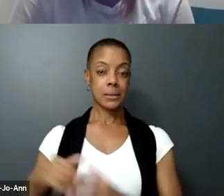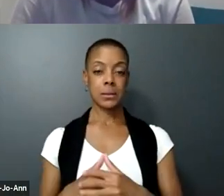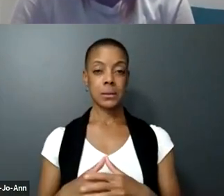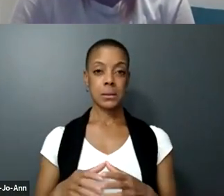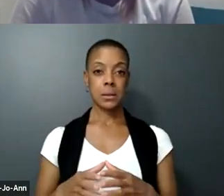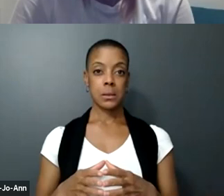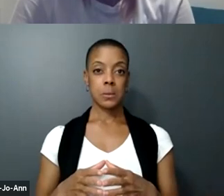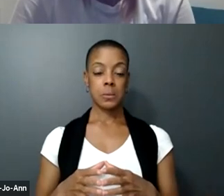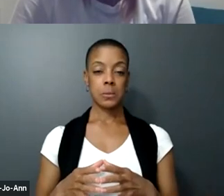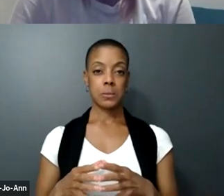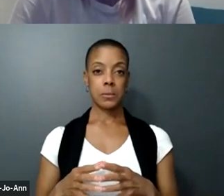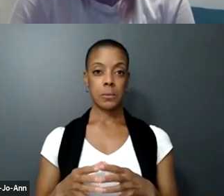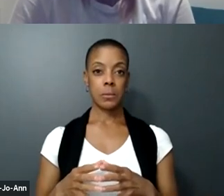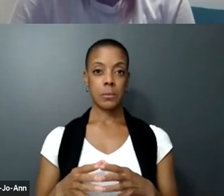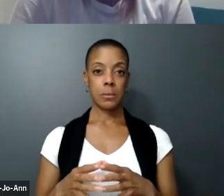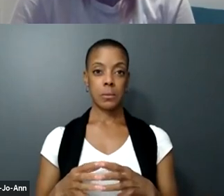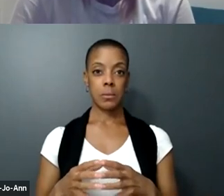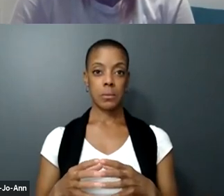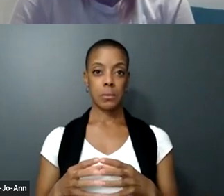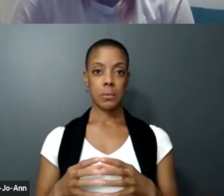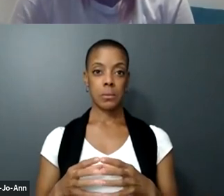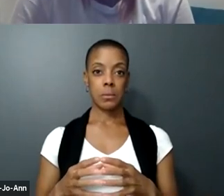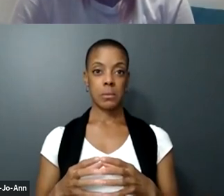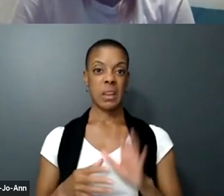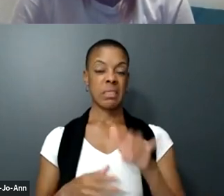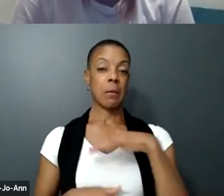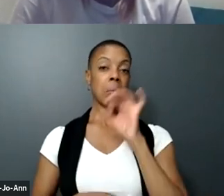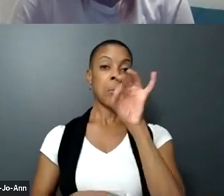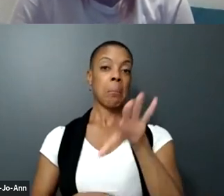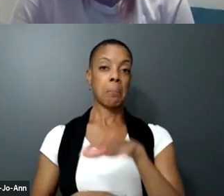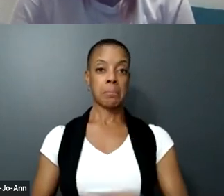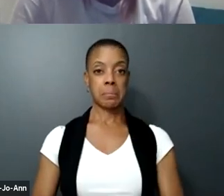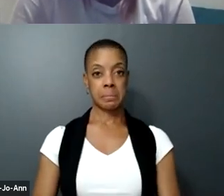well. And I think that's just what I wanted to add briefly.